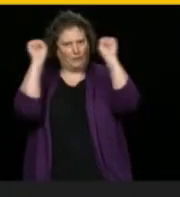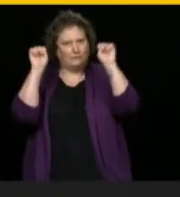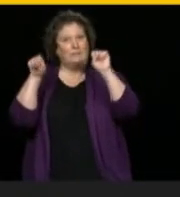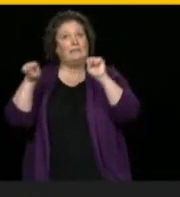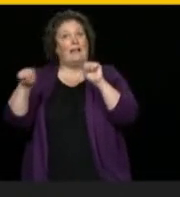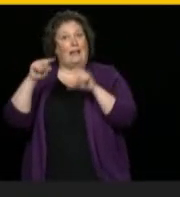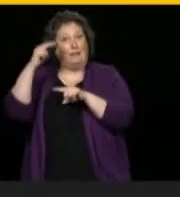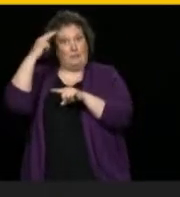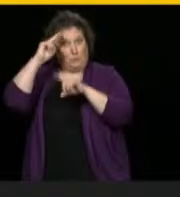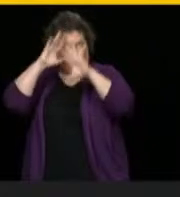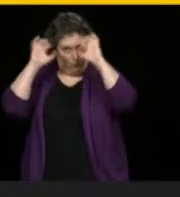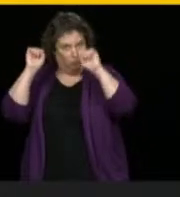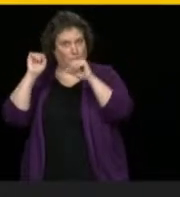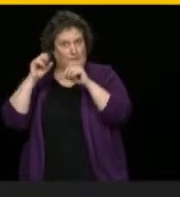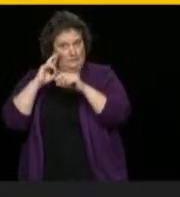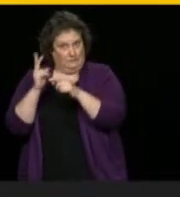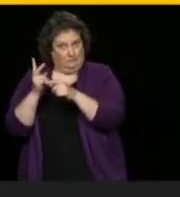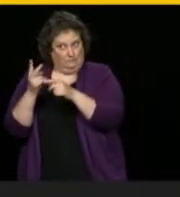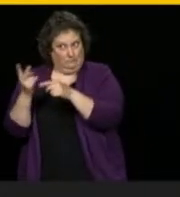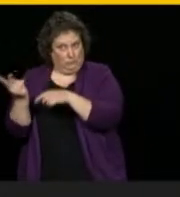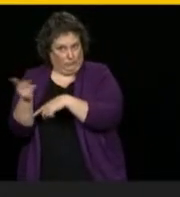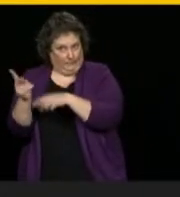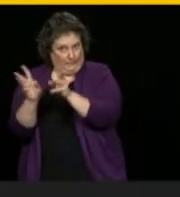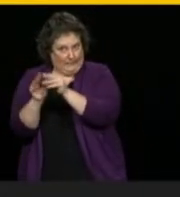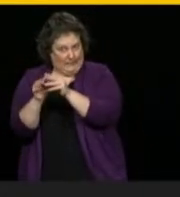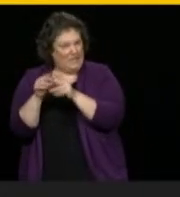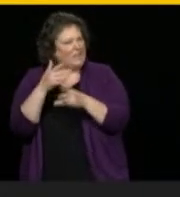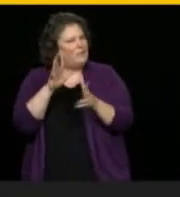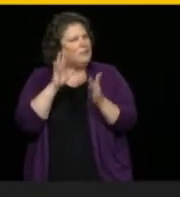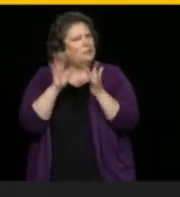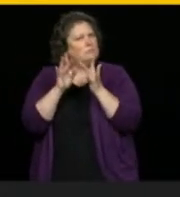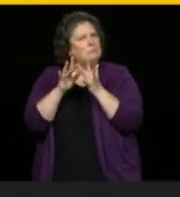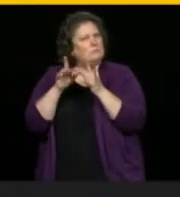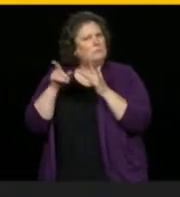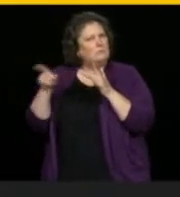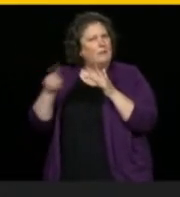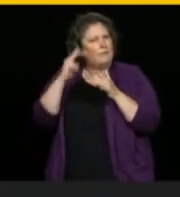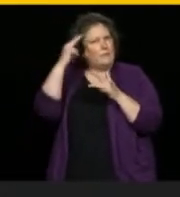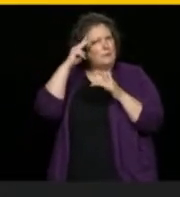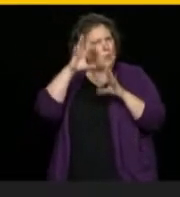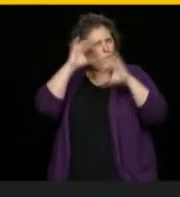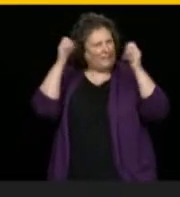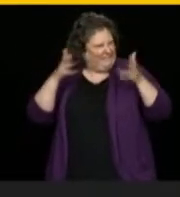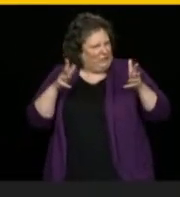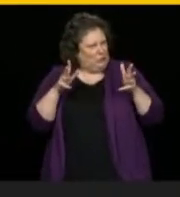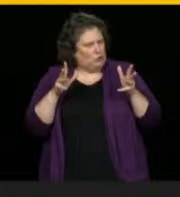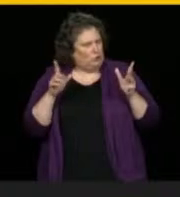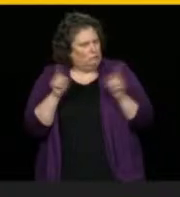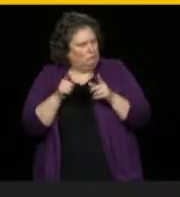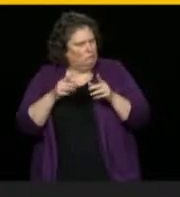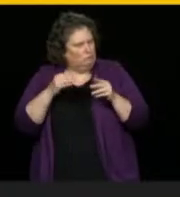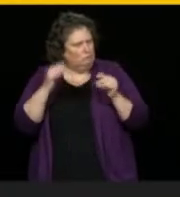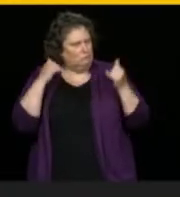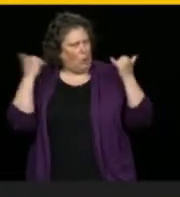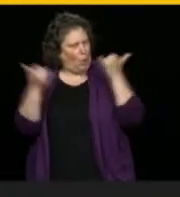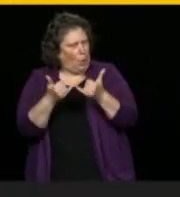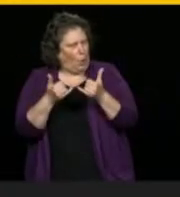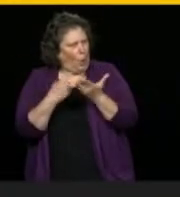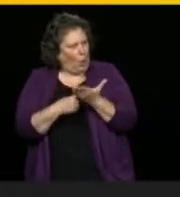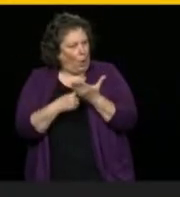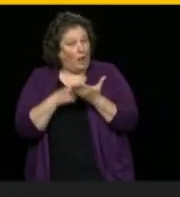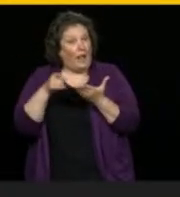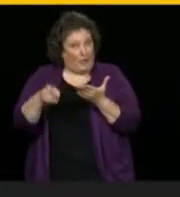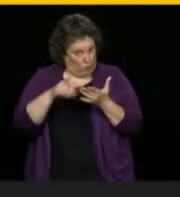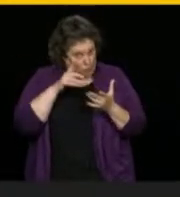this week. Do you have plans to speak to Donald Trump after this meeting, and will you be discussing aluminum tariffs with him? I